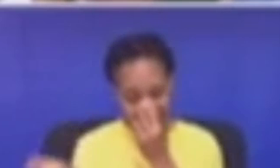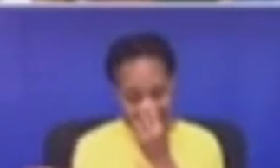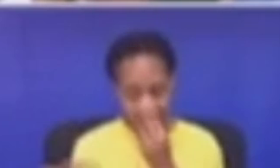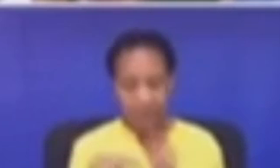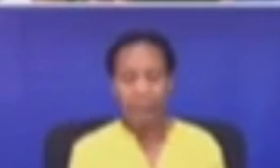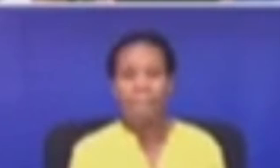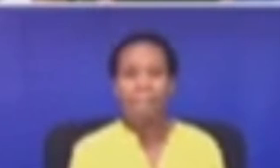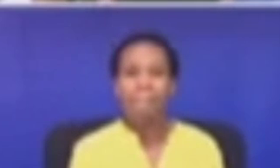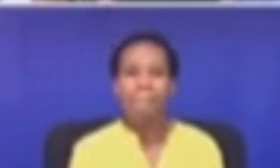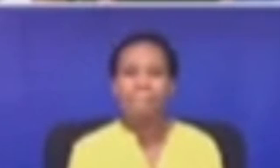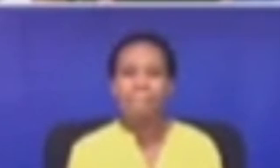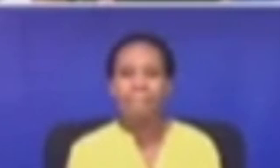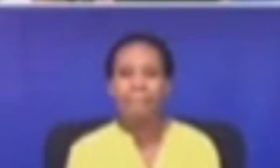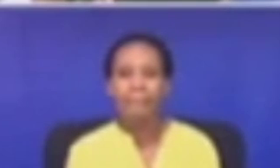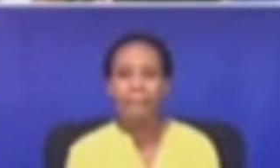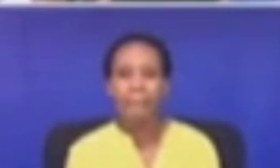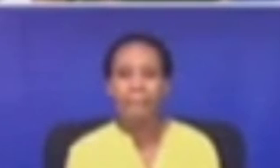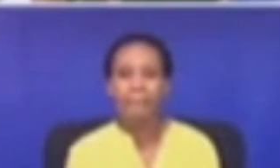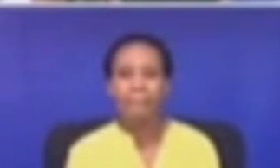Chiram Pungose.